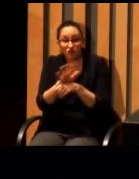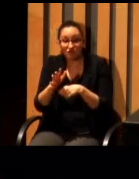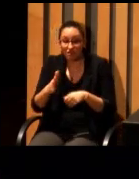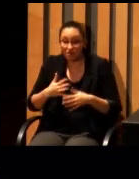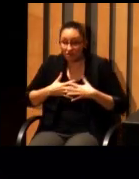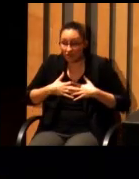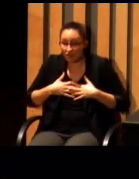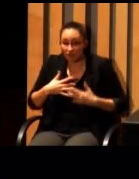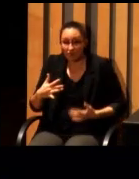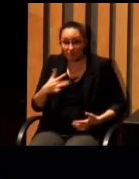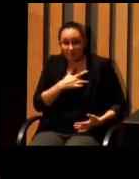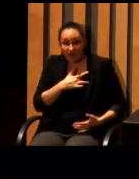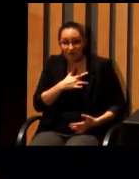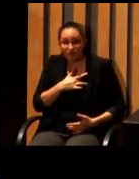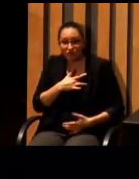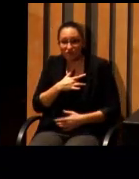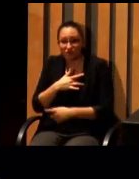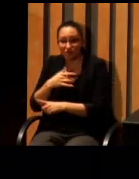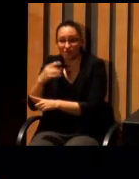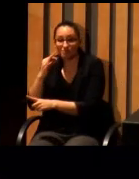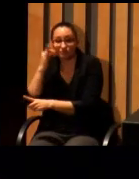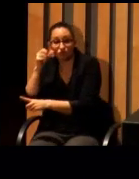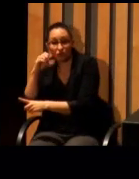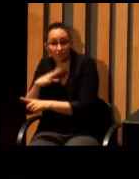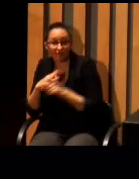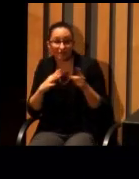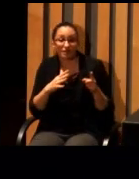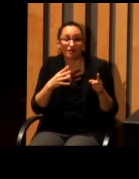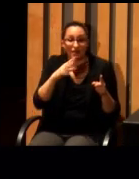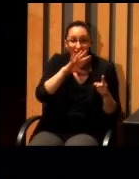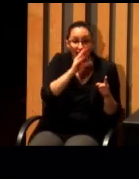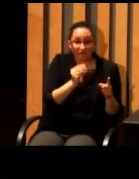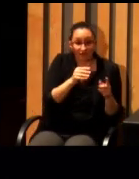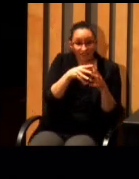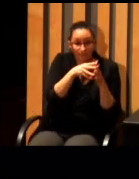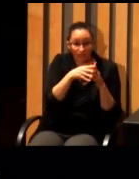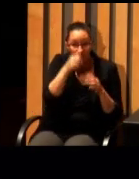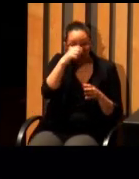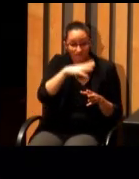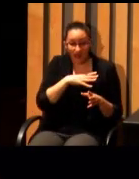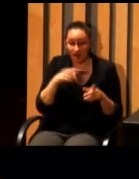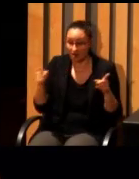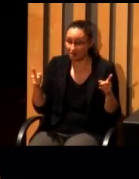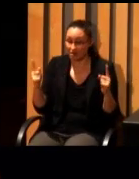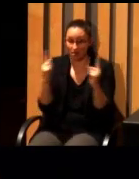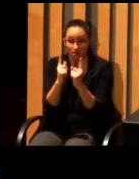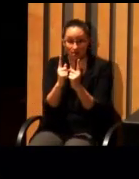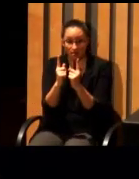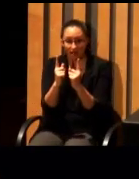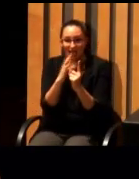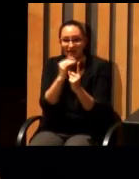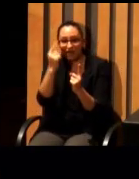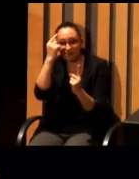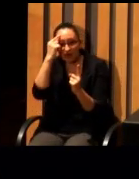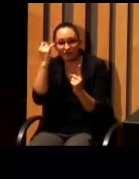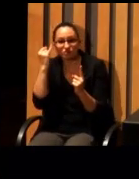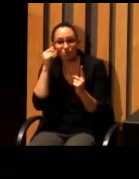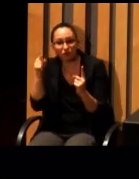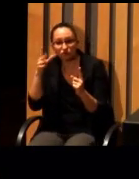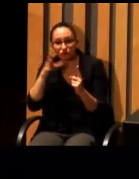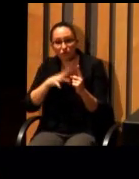life, a Native American woman, an African American man. And I thought to myself, what if she was dressed up like